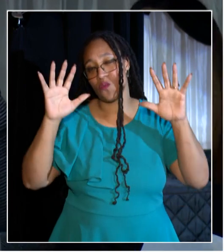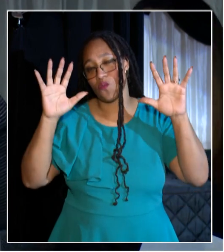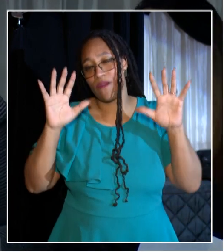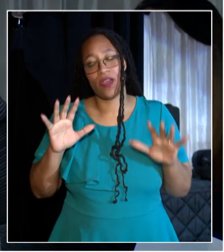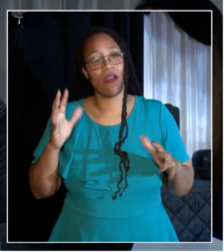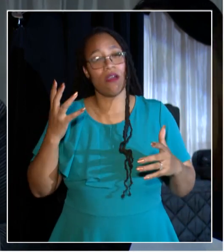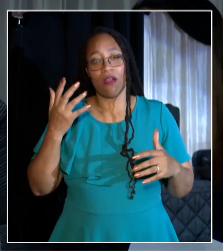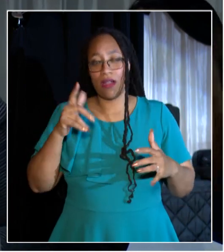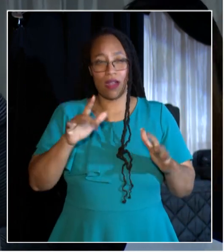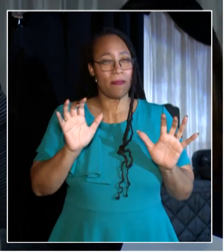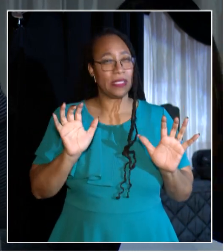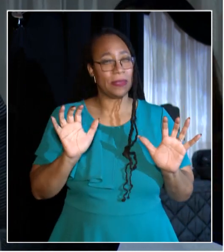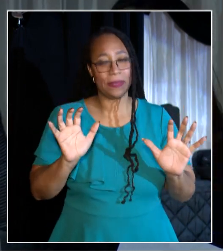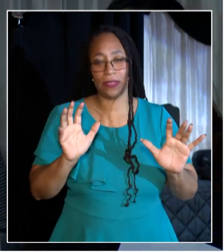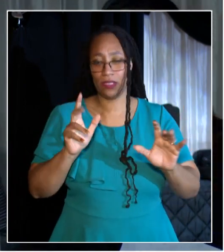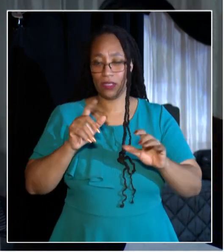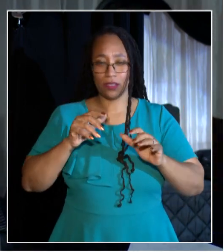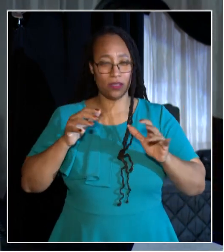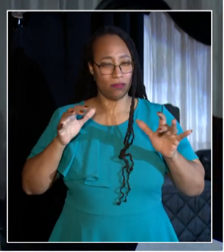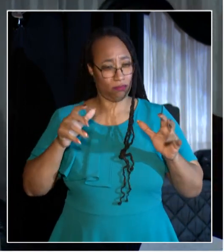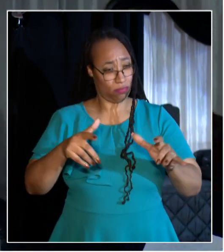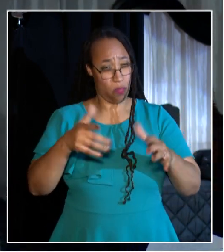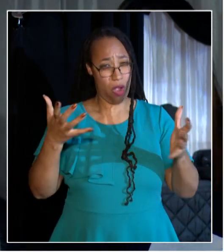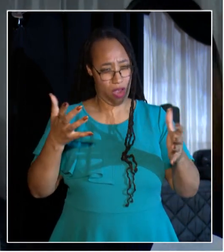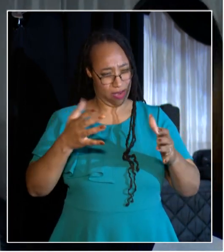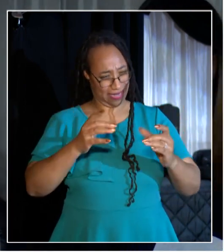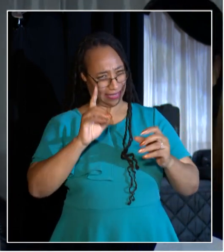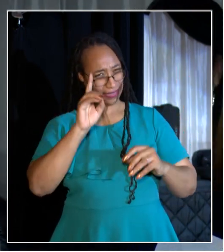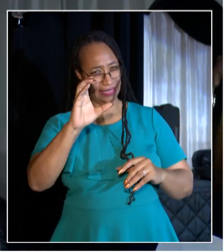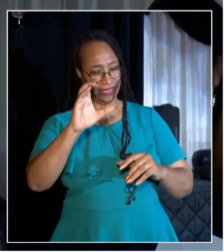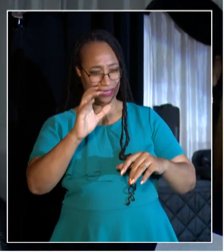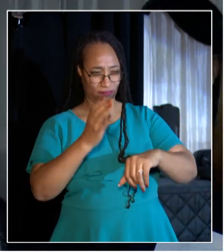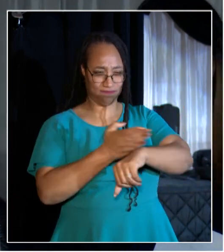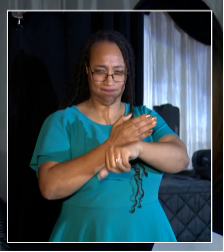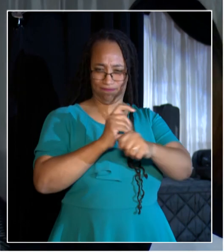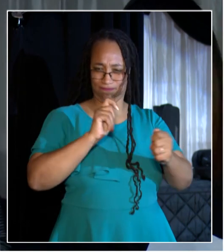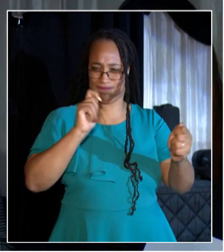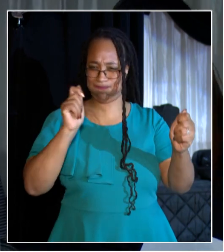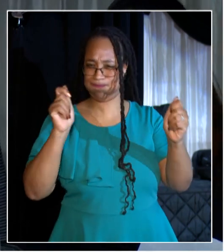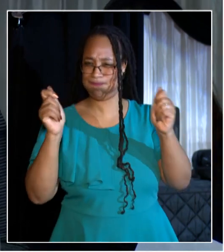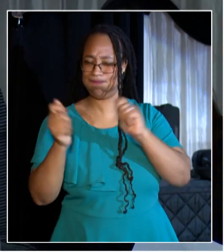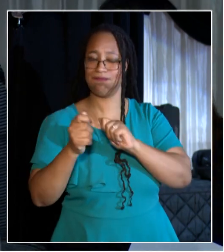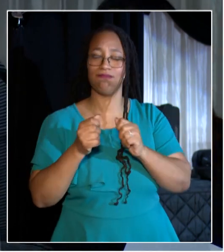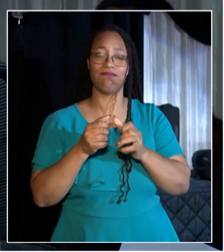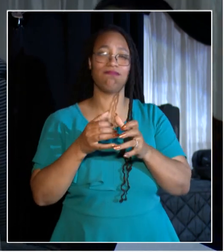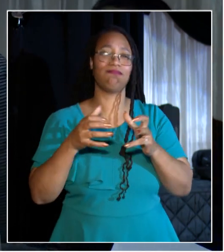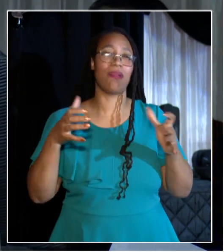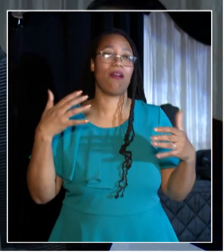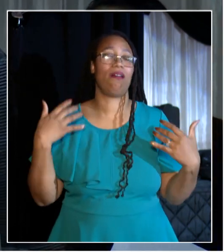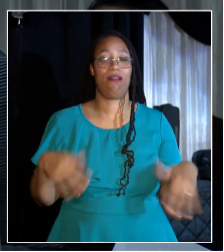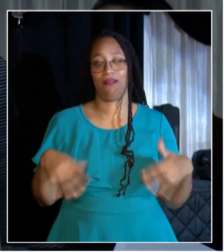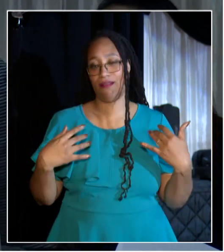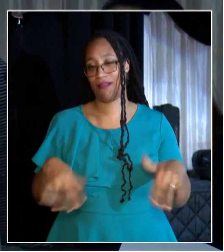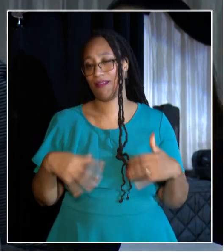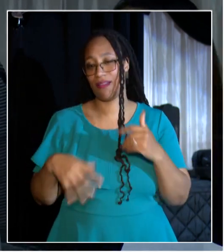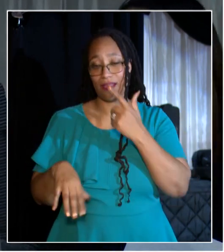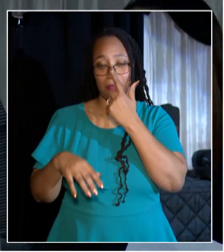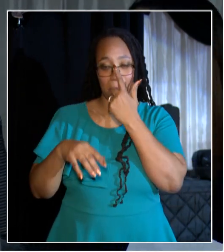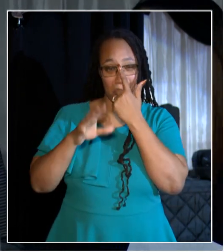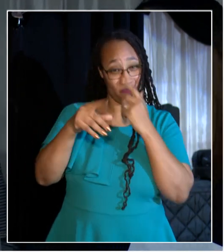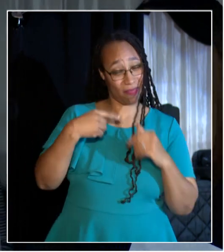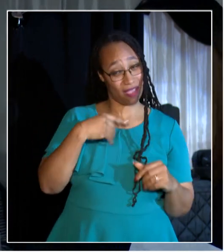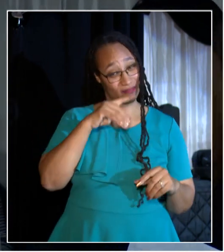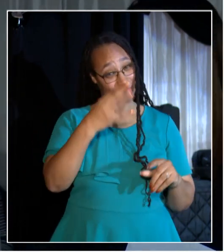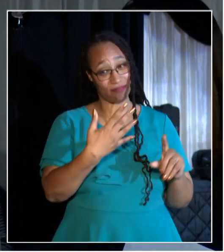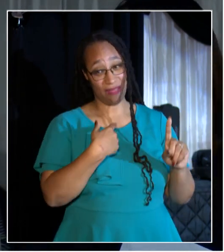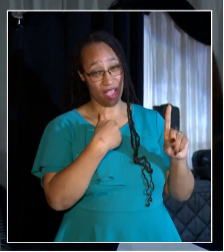a long time. And we appreciate you. I did have to tell him and remind him where he was, and because while